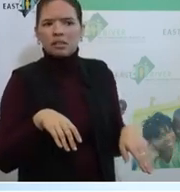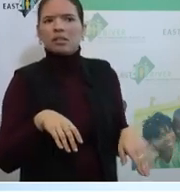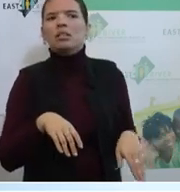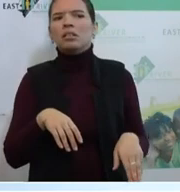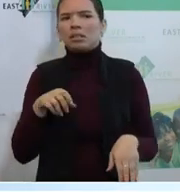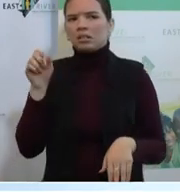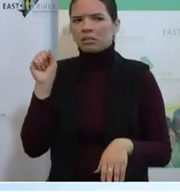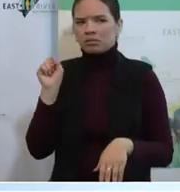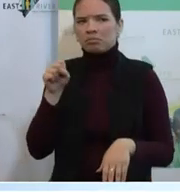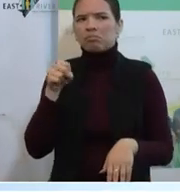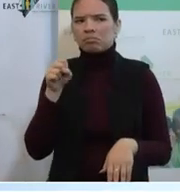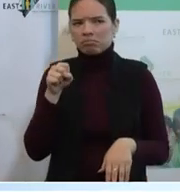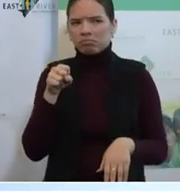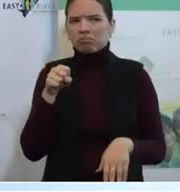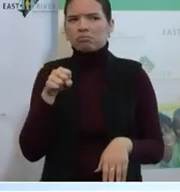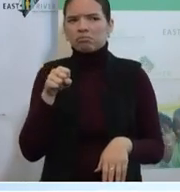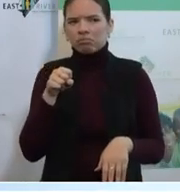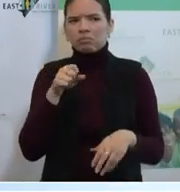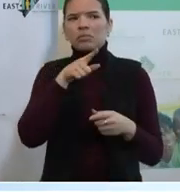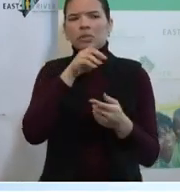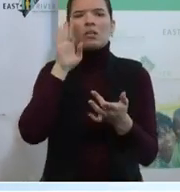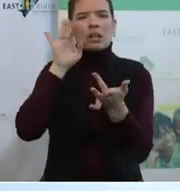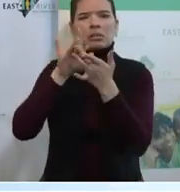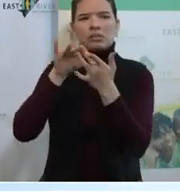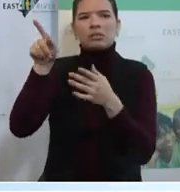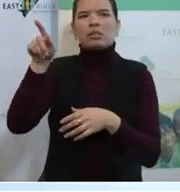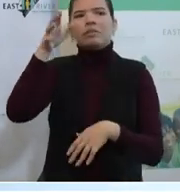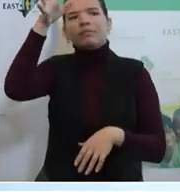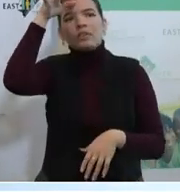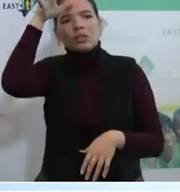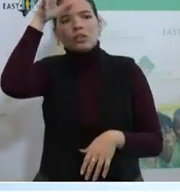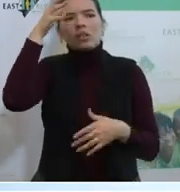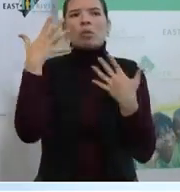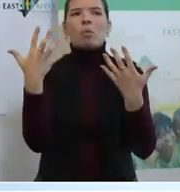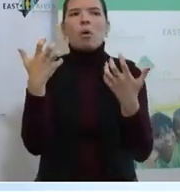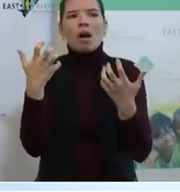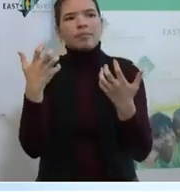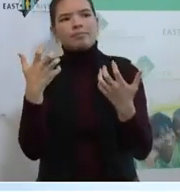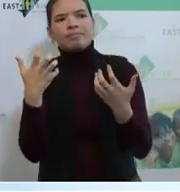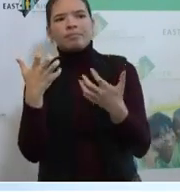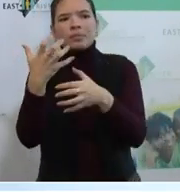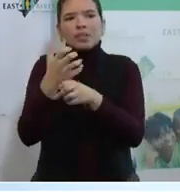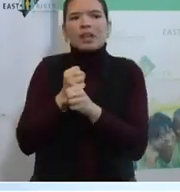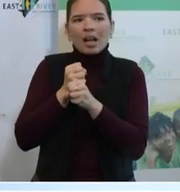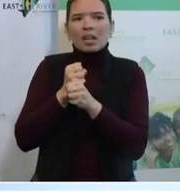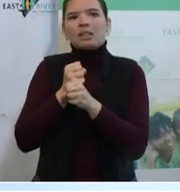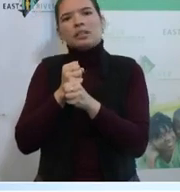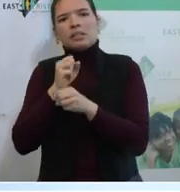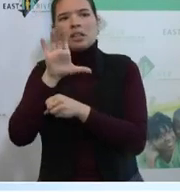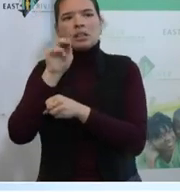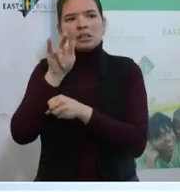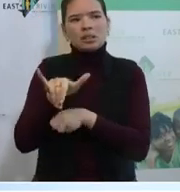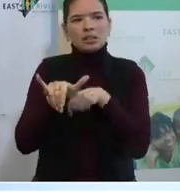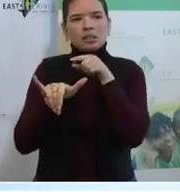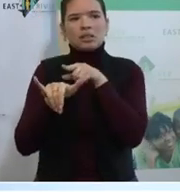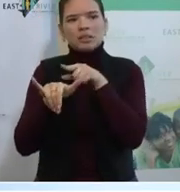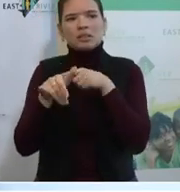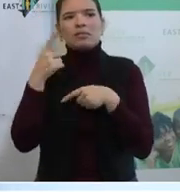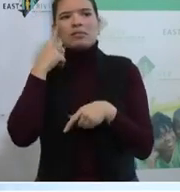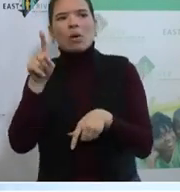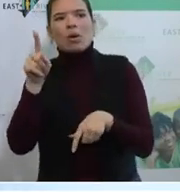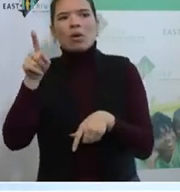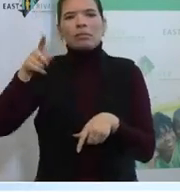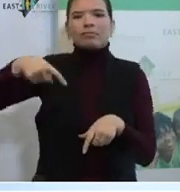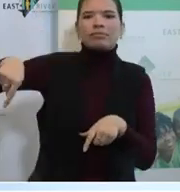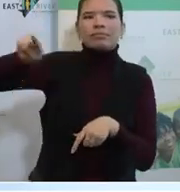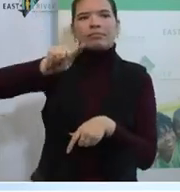gain custody, dads making sure they can have access to all of the programs, including what